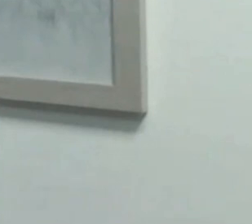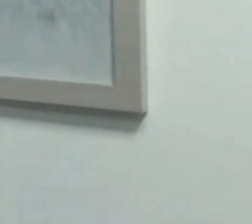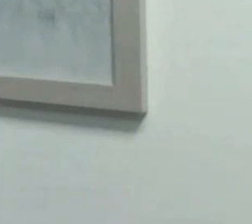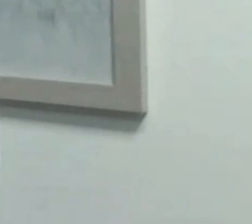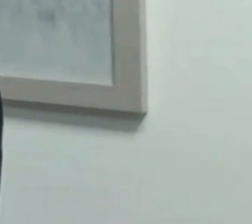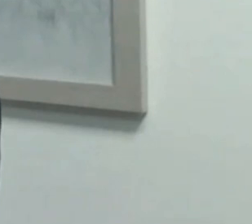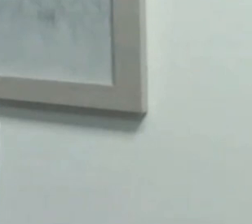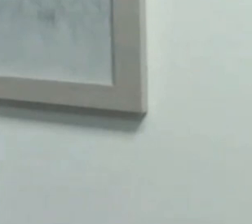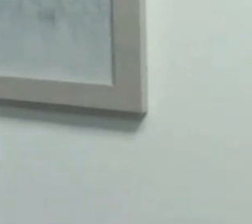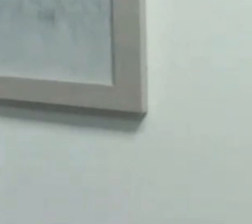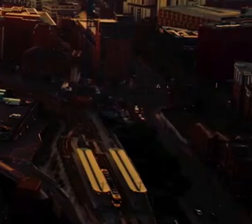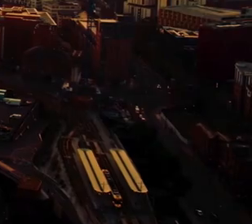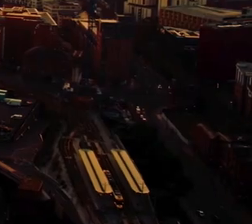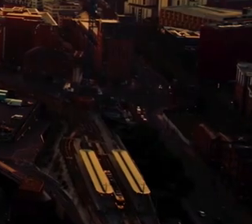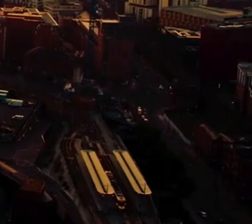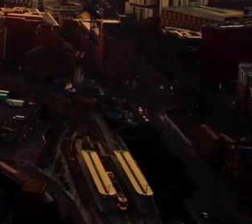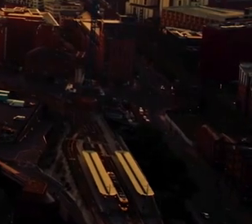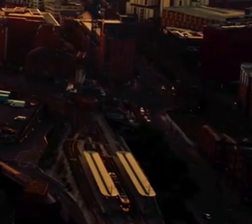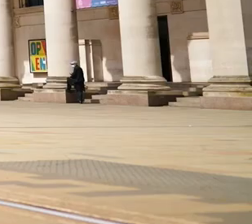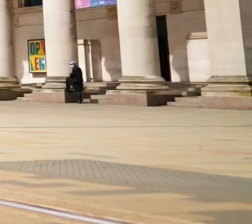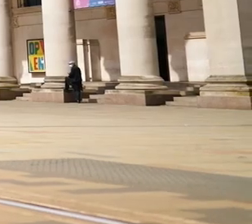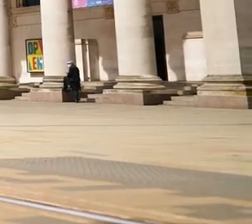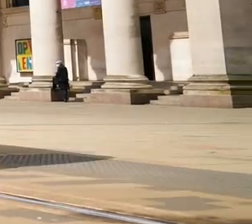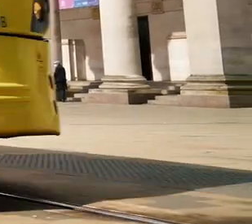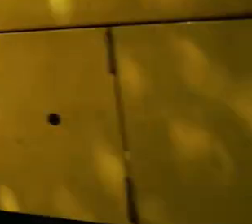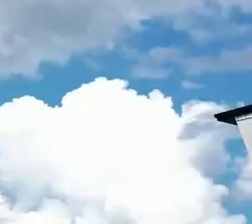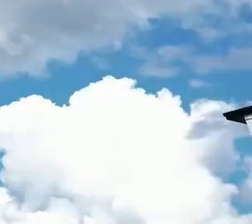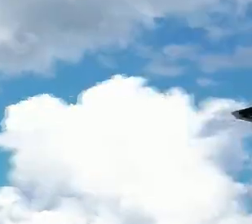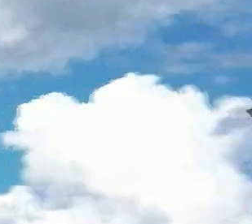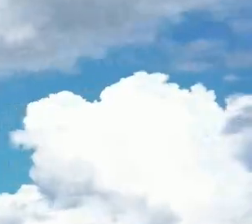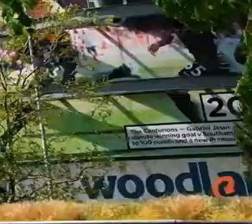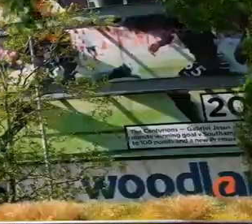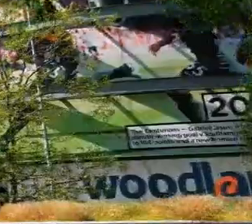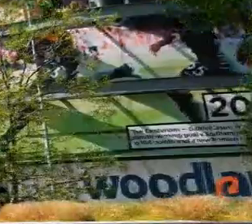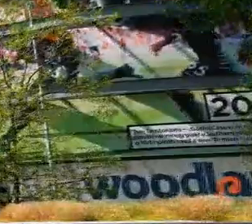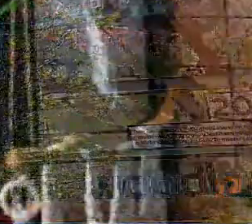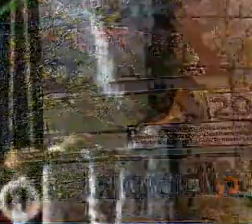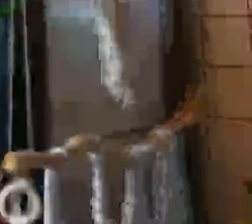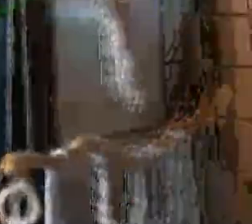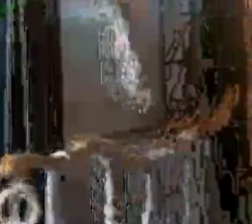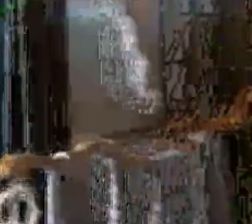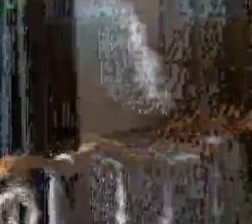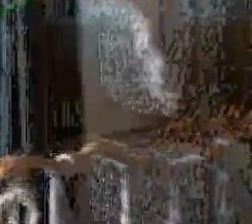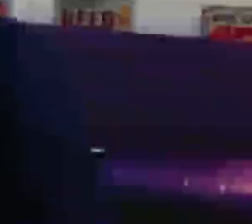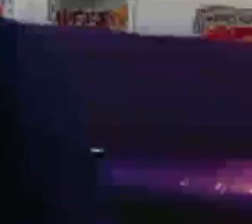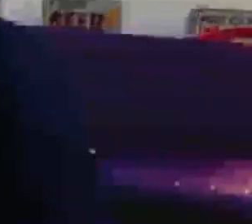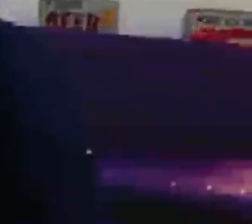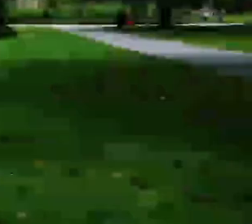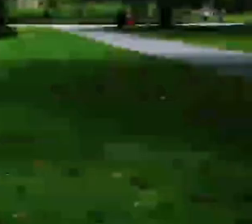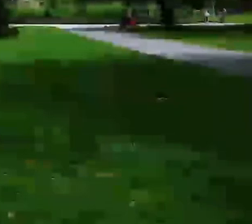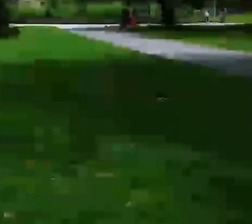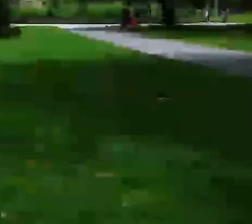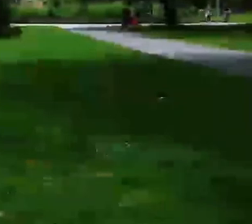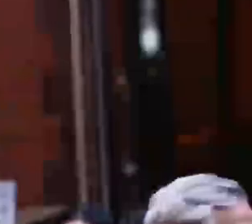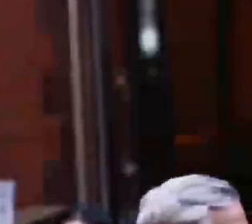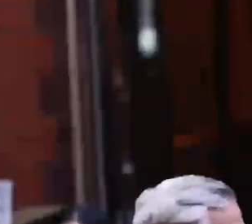city region, can I say how honoured we are to be recognised as a resilience hub by the United Nations and